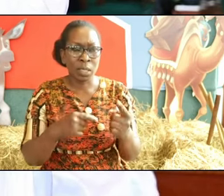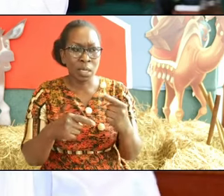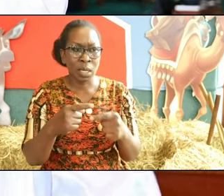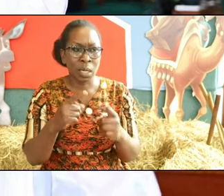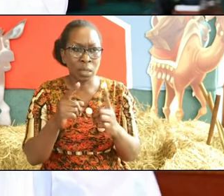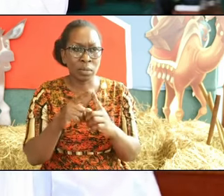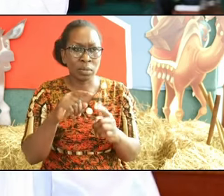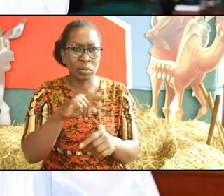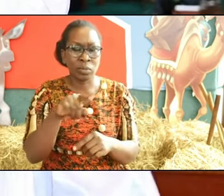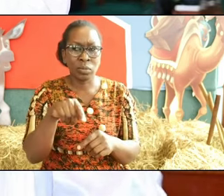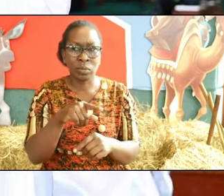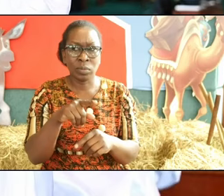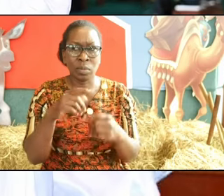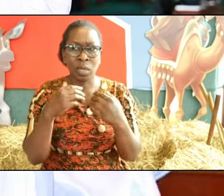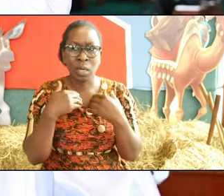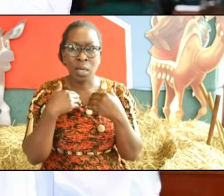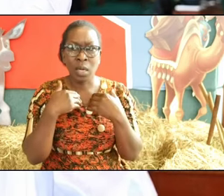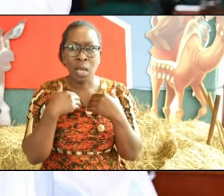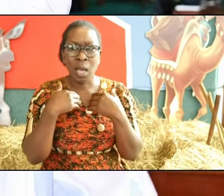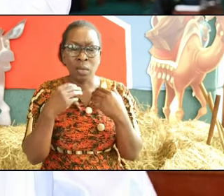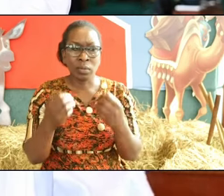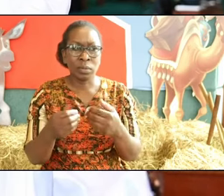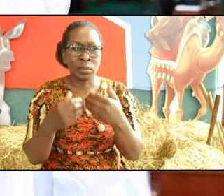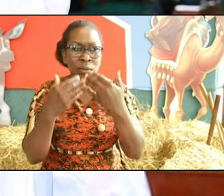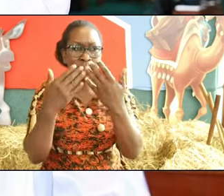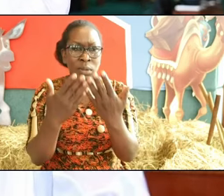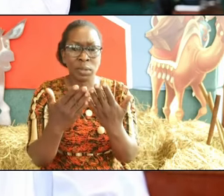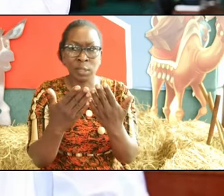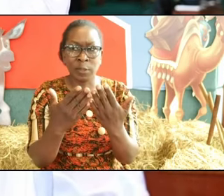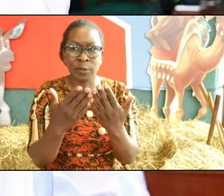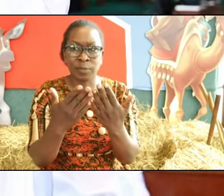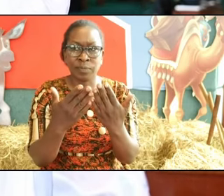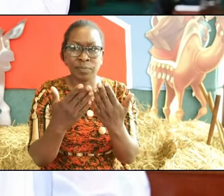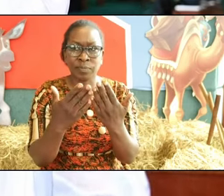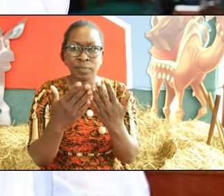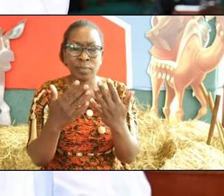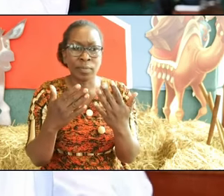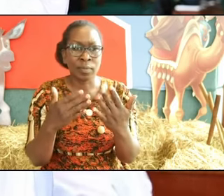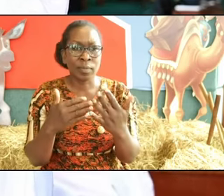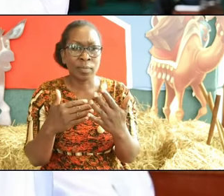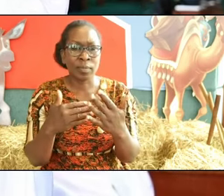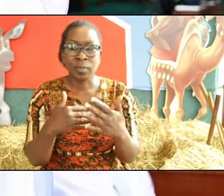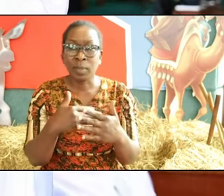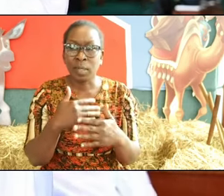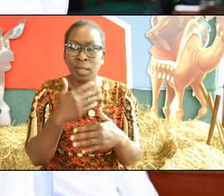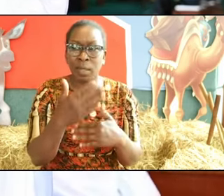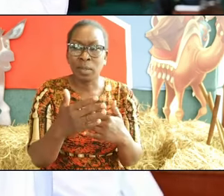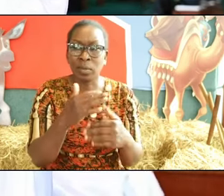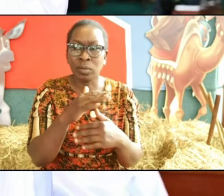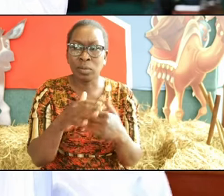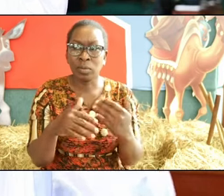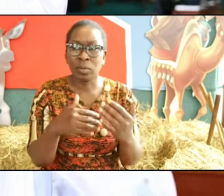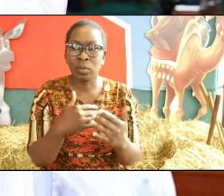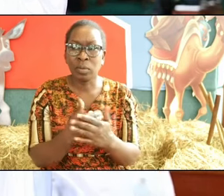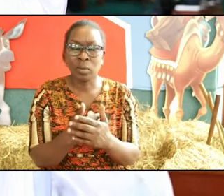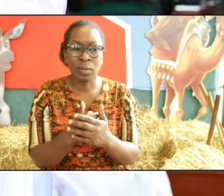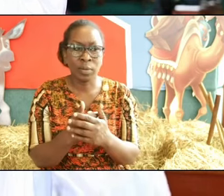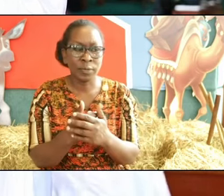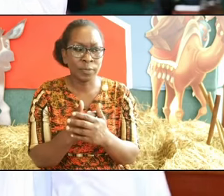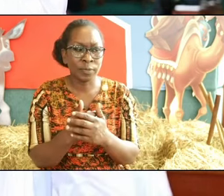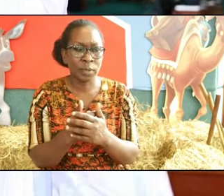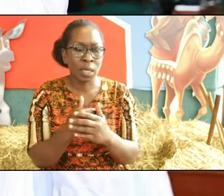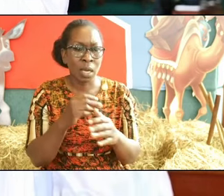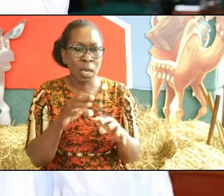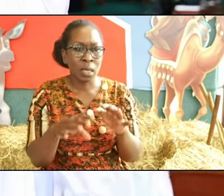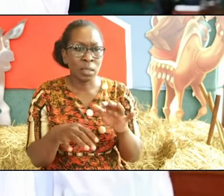the ultimate sacrifice. After his death, there was no more need for